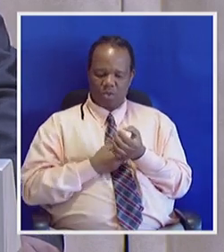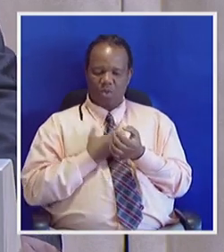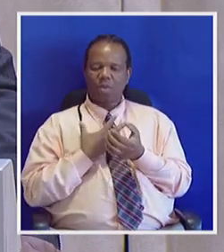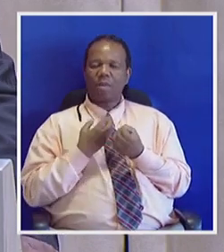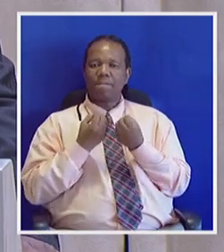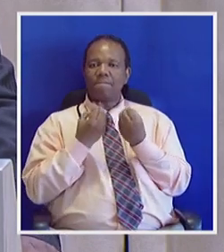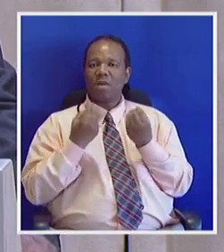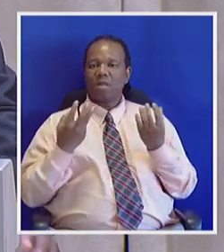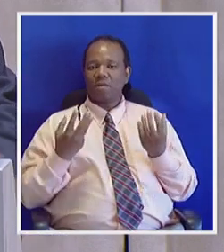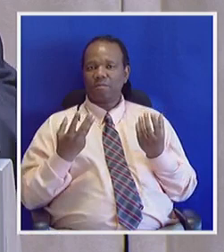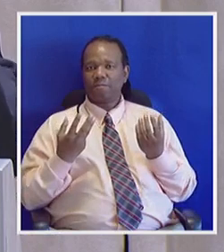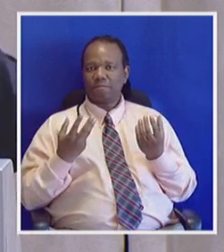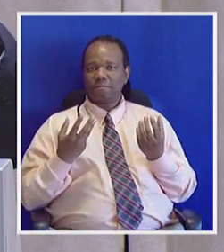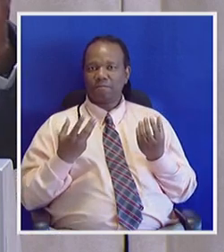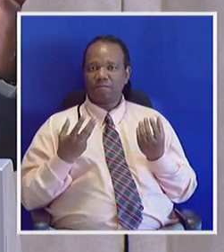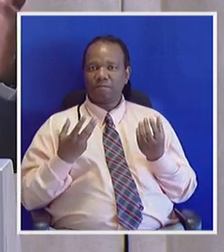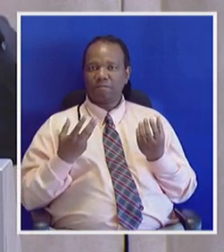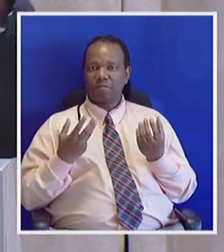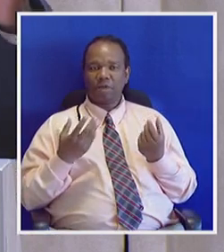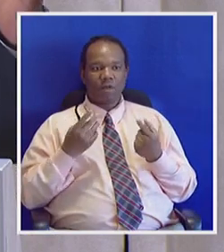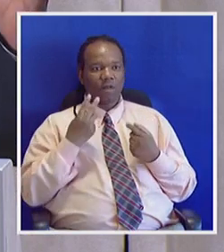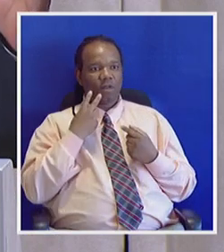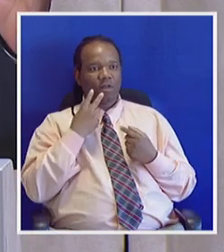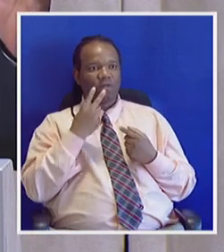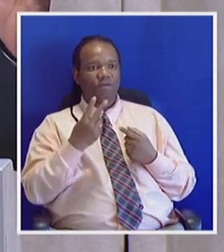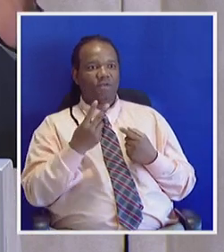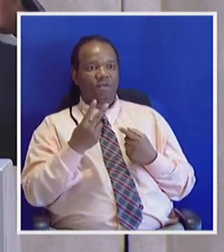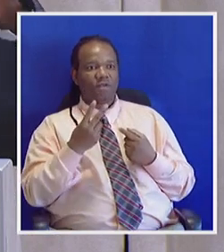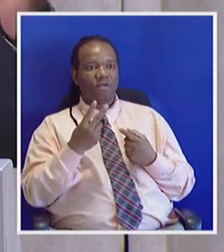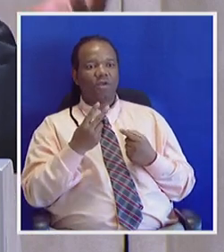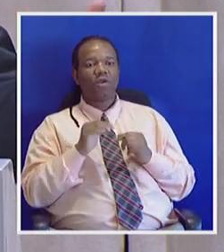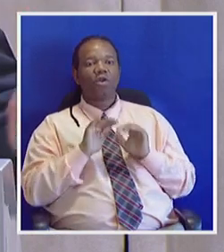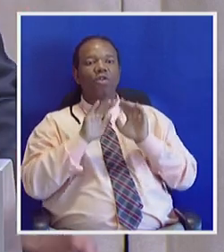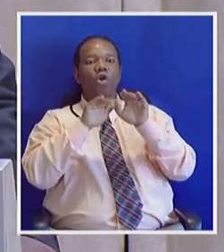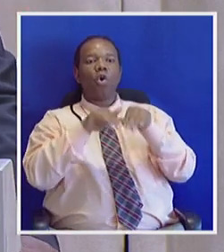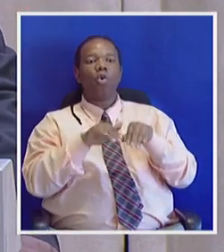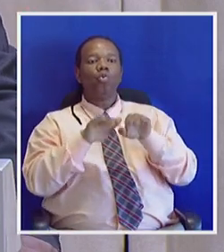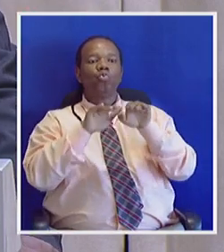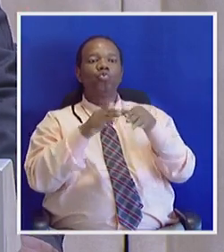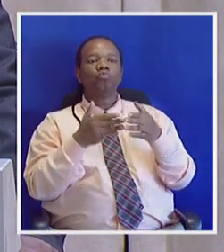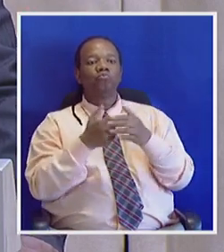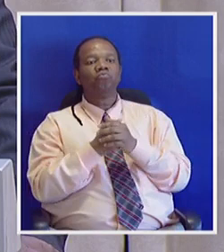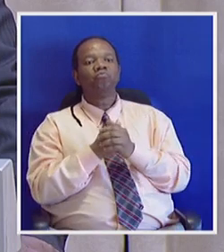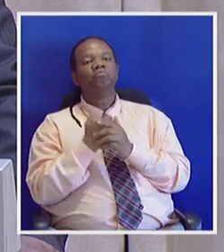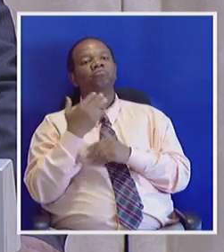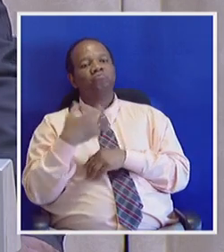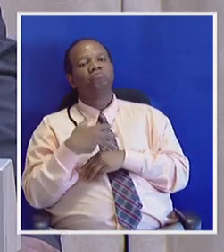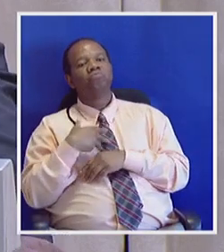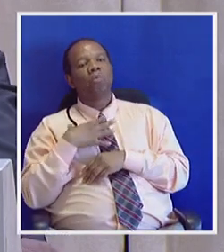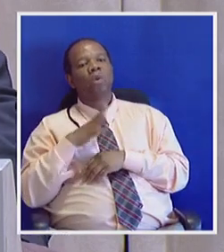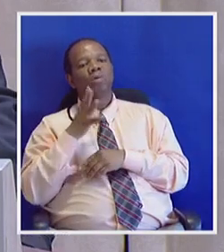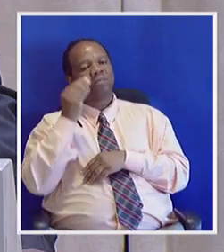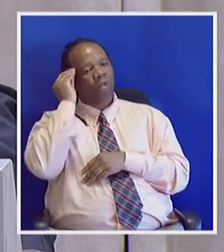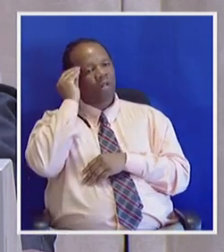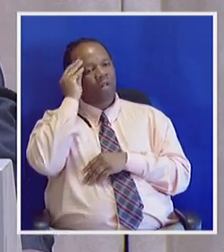seen the oceans, maritime, as a great area to get involved in.